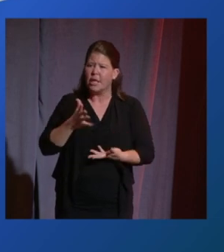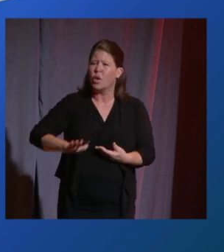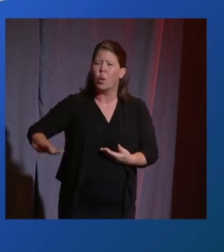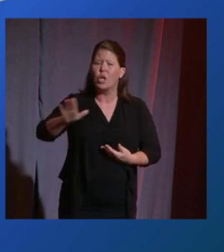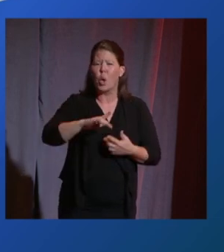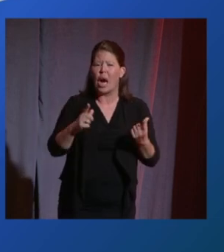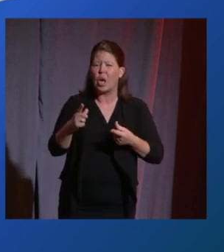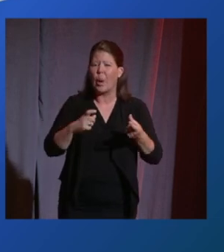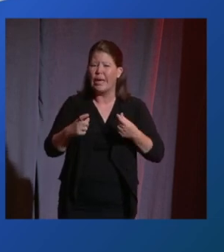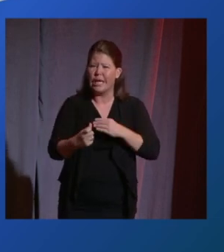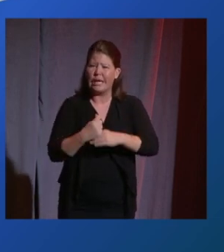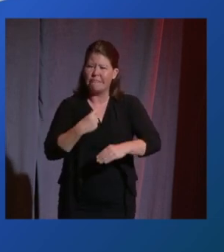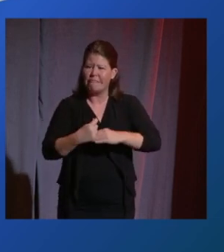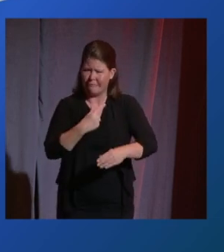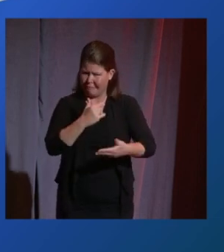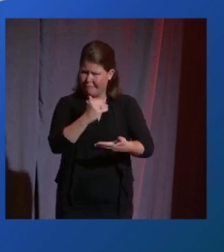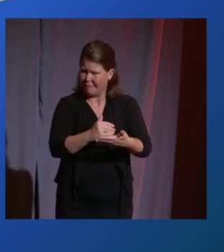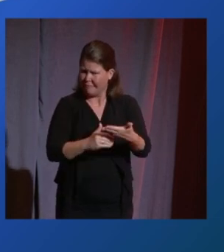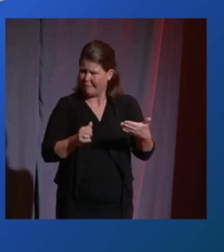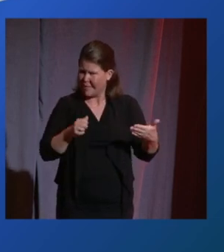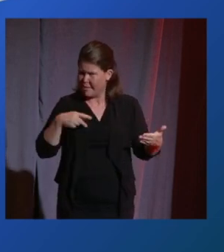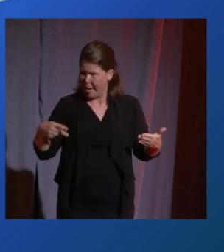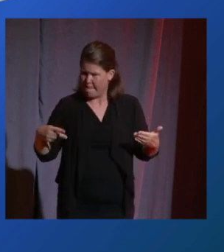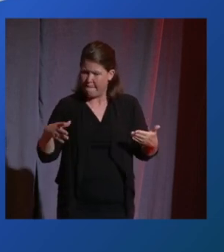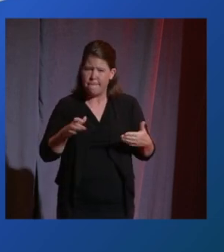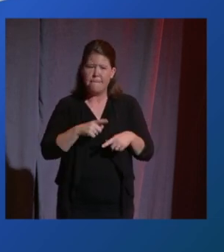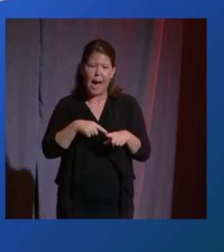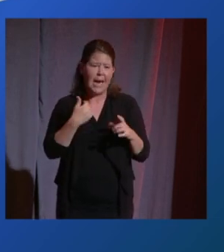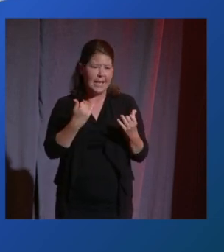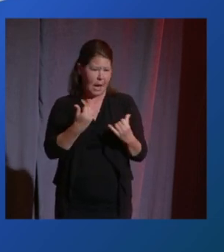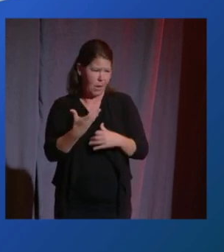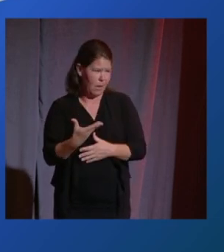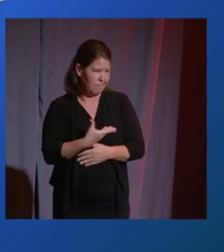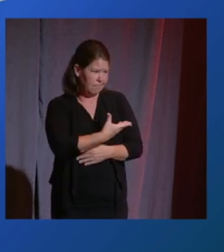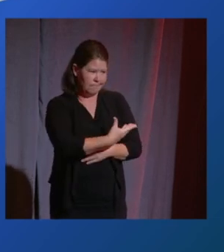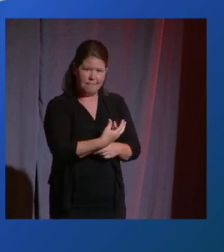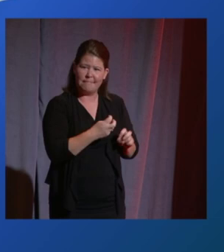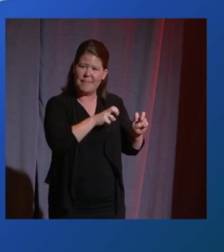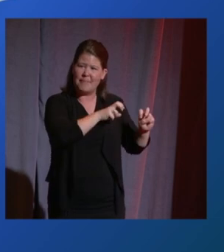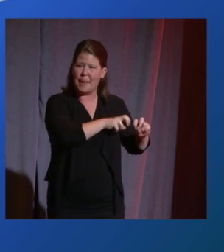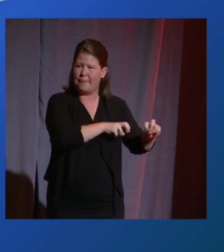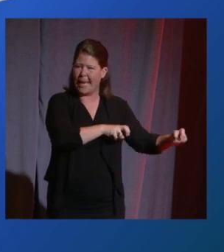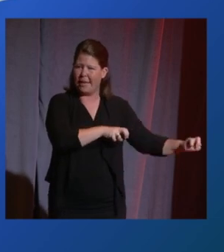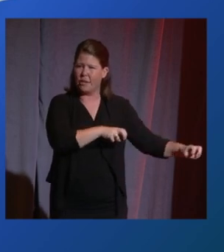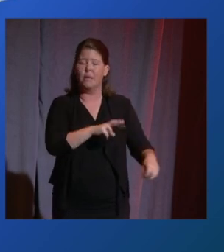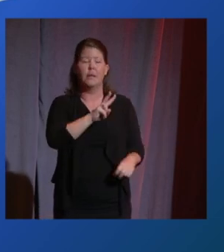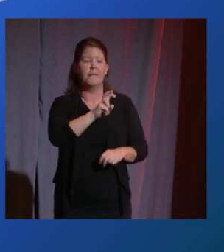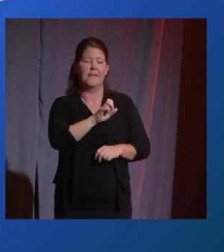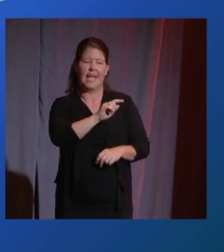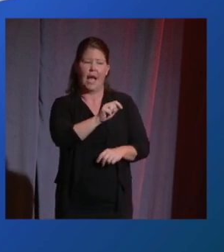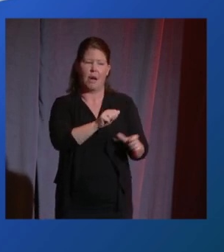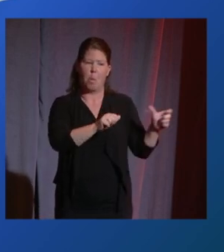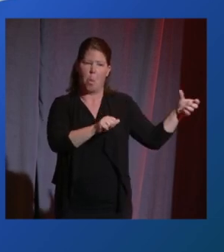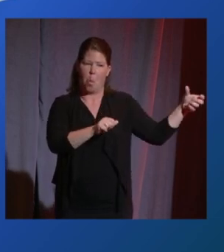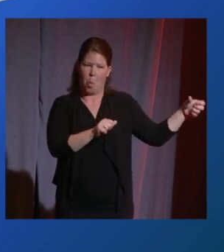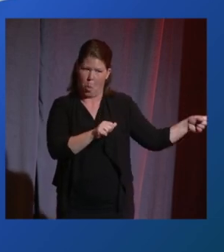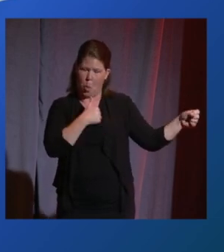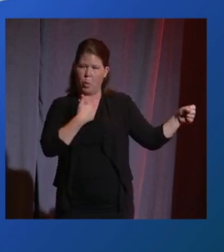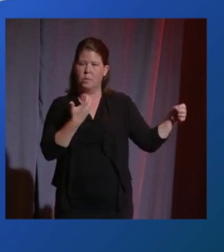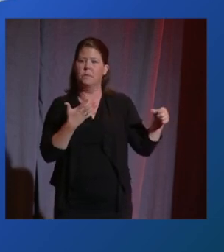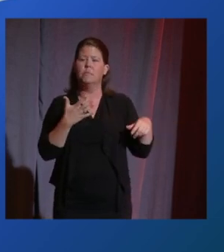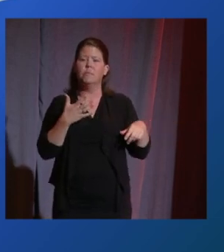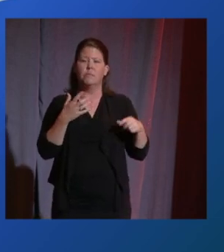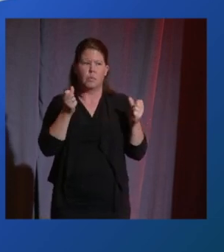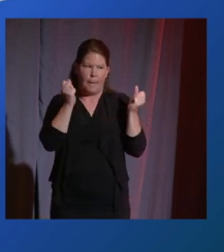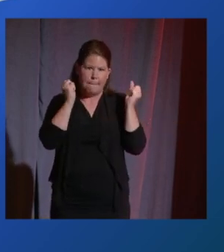meanwhile I'm going to continue to help you to get to know our panel so vieta I'm going to come back to you we've got a lot of